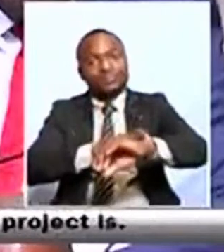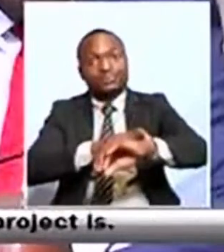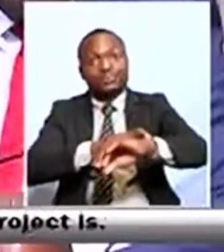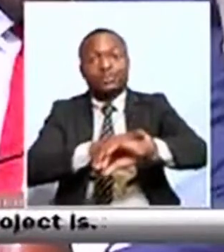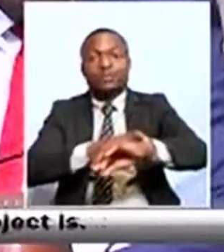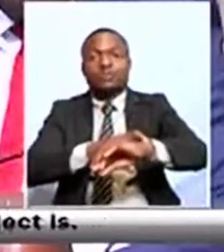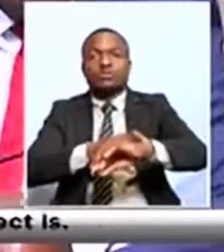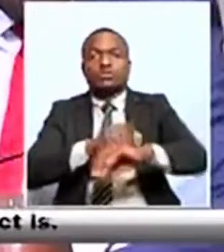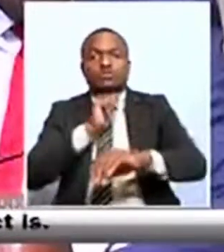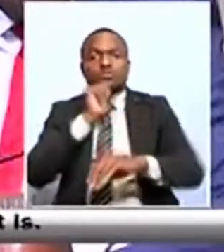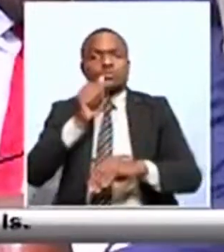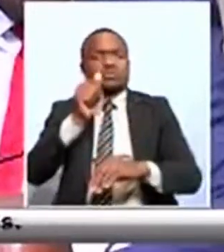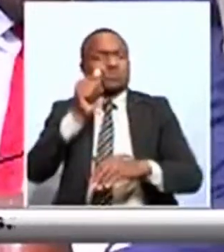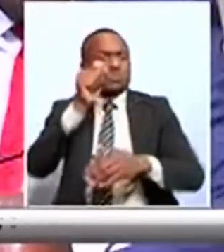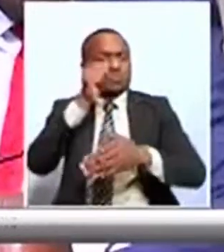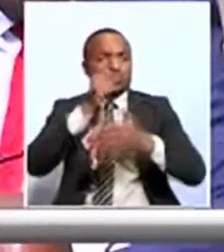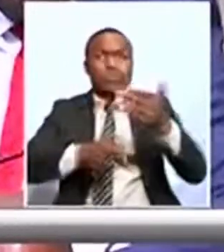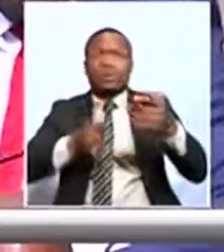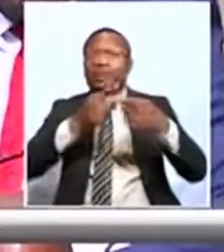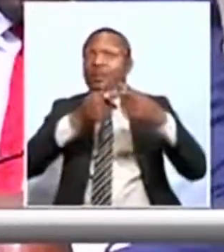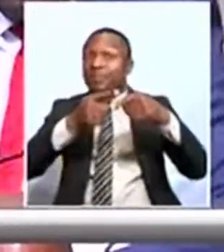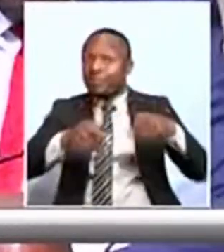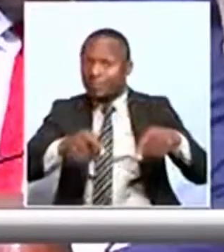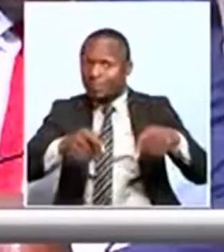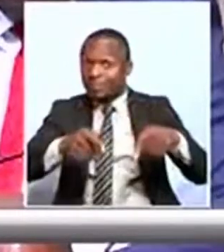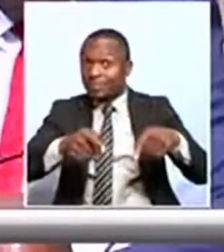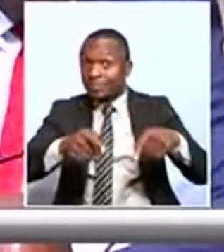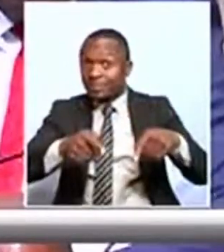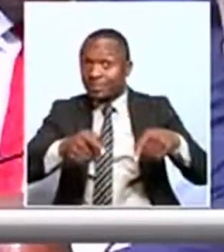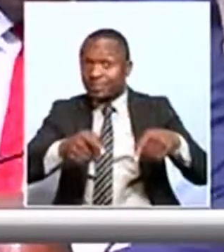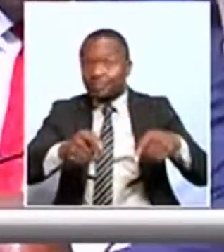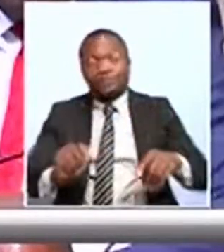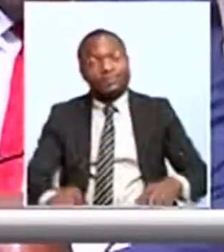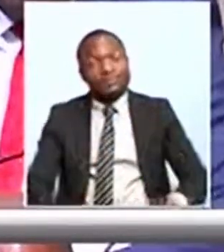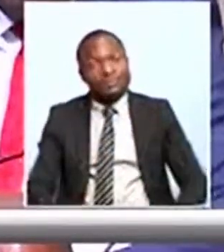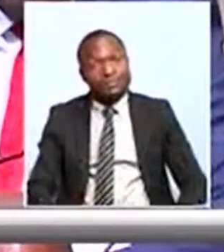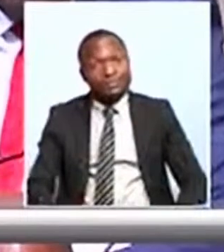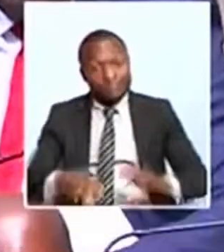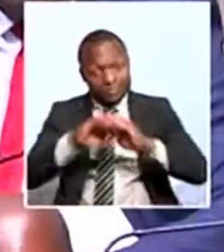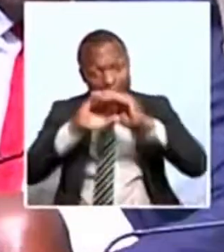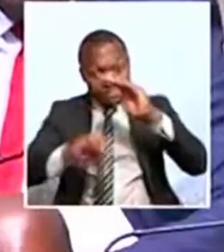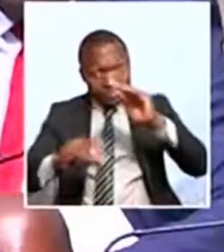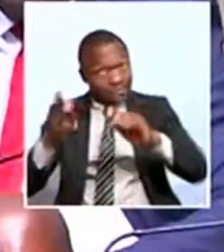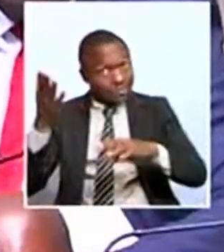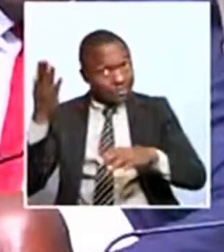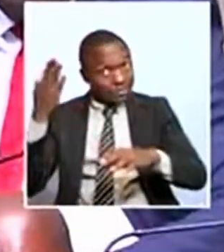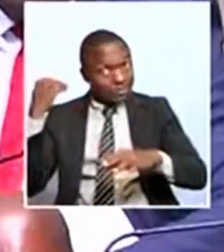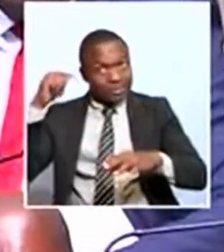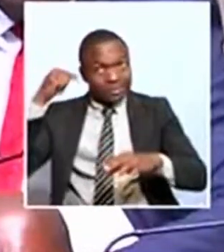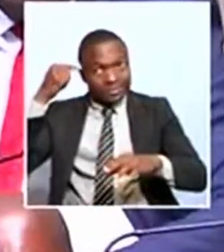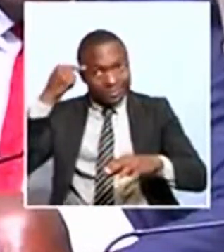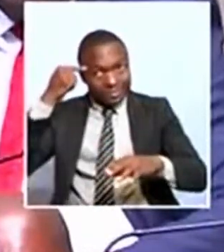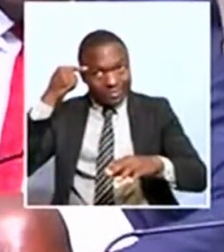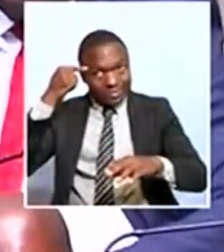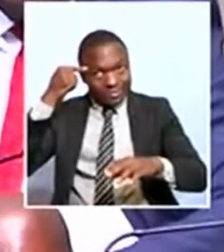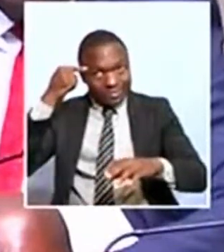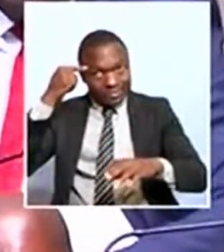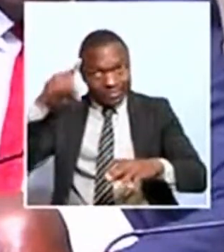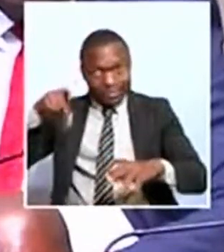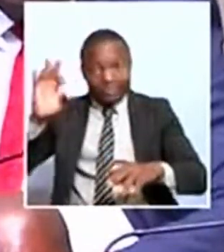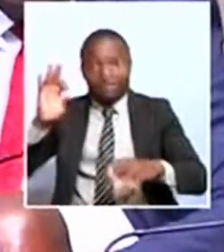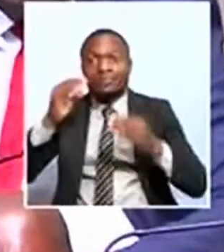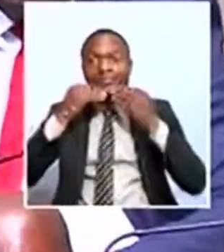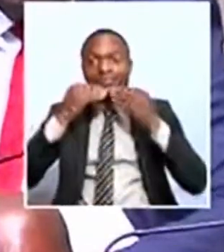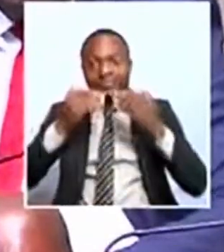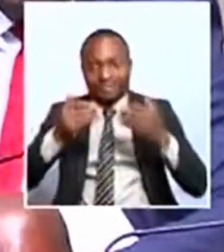unlike what was the trend under the previous government, PF? Thank you.